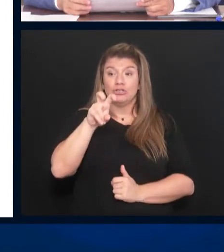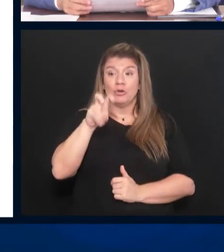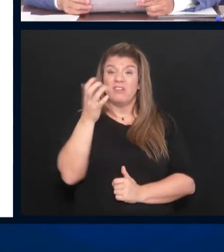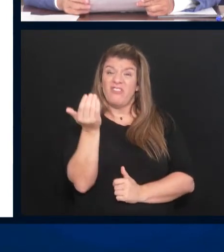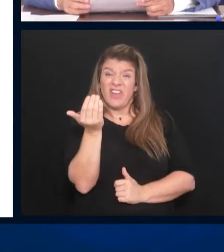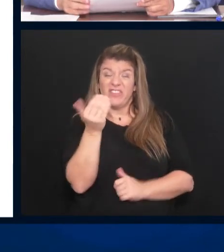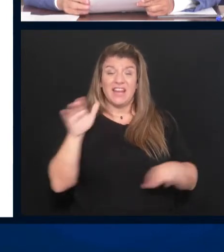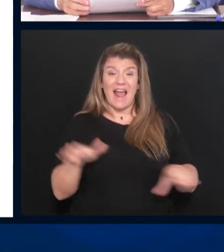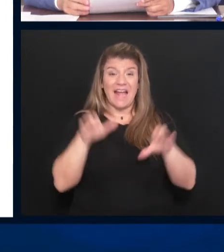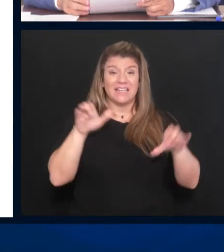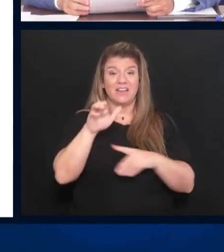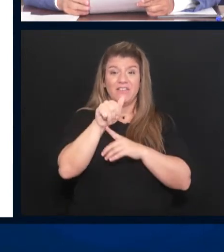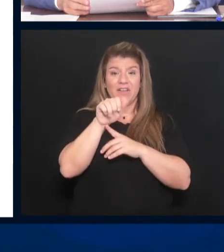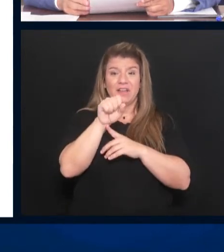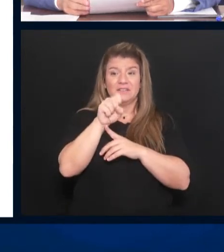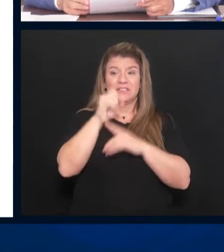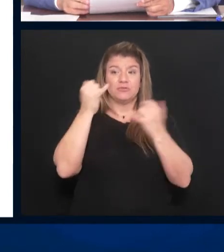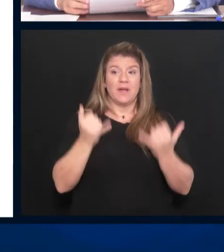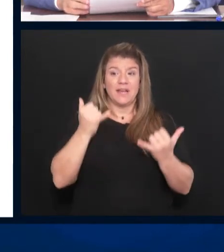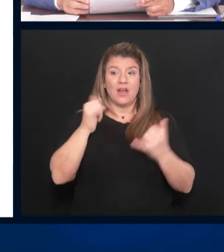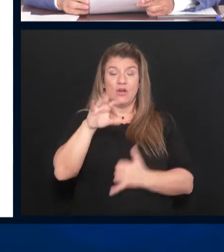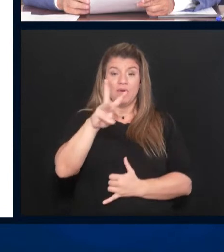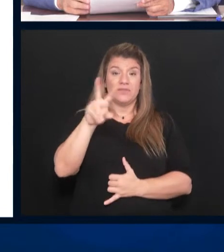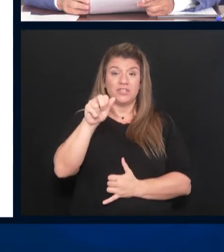22,215 active cases in West Virginia.